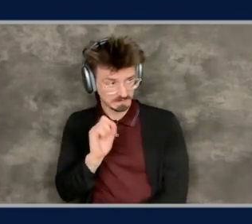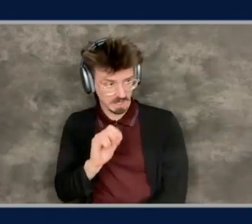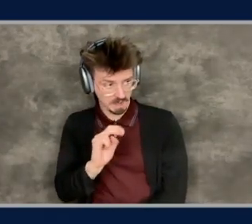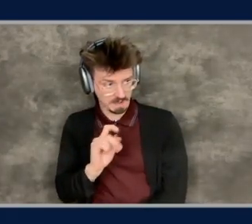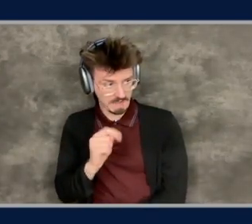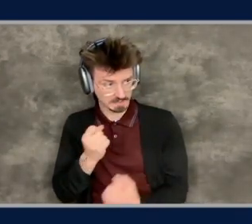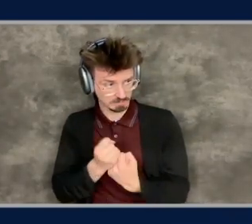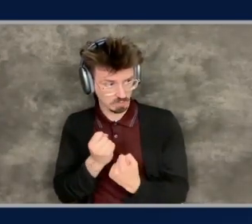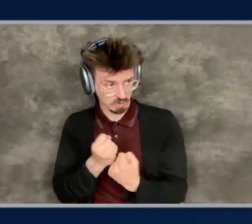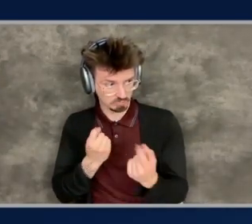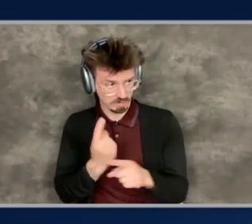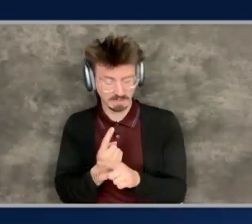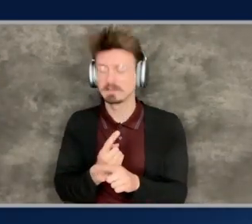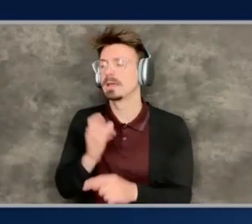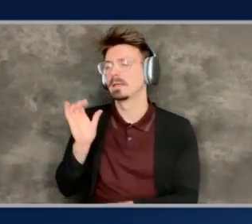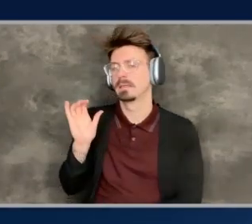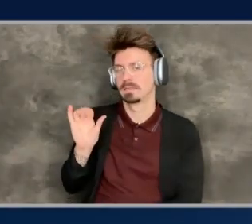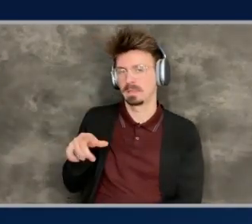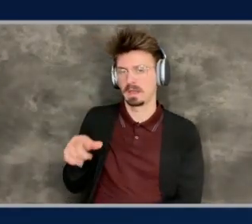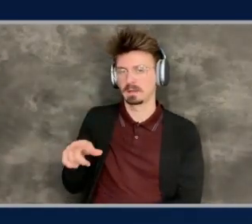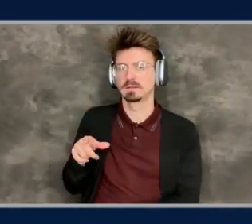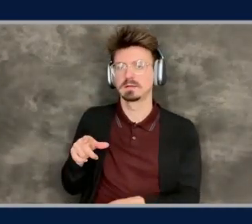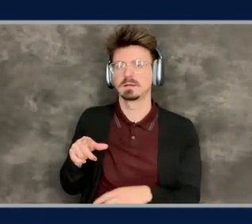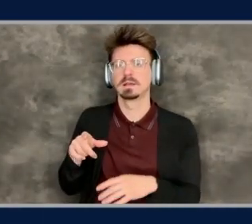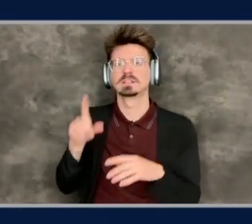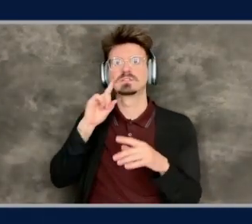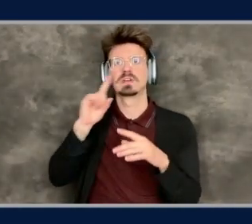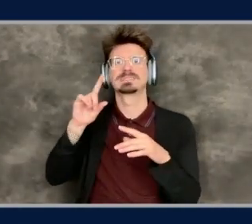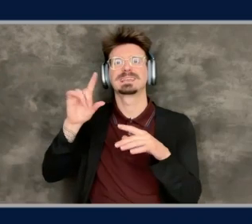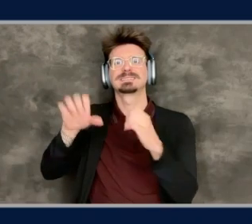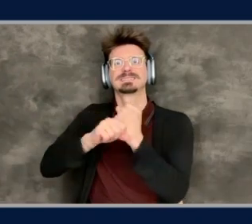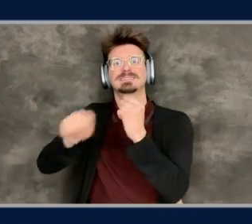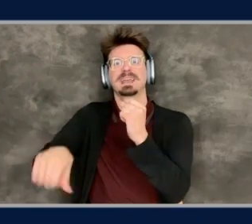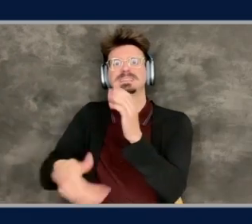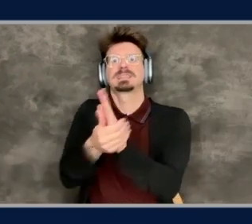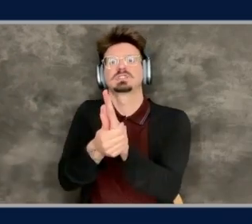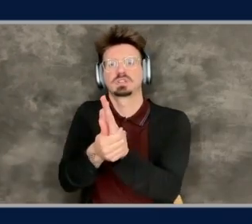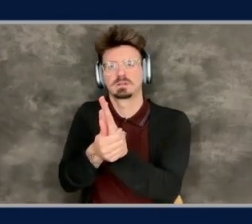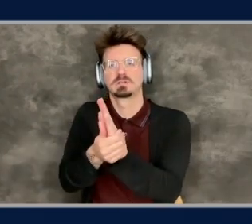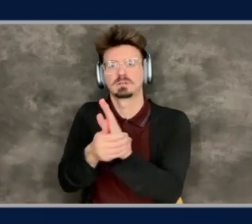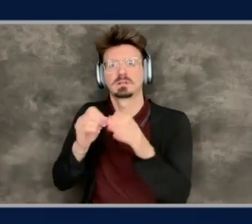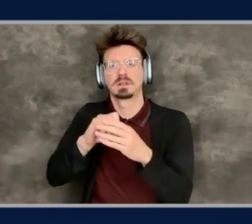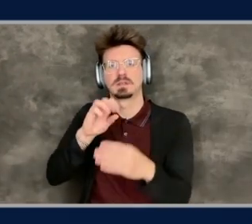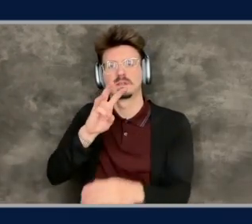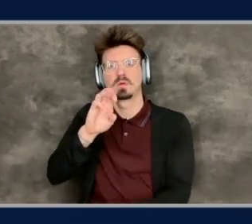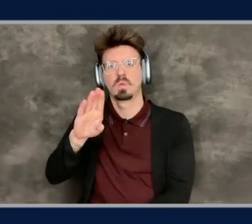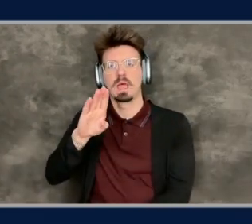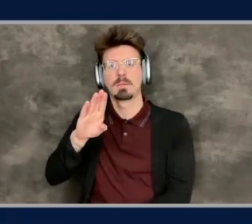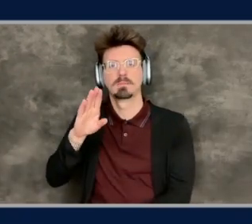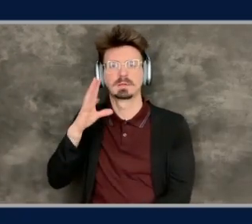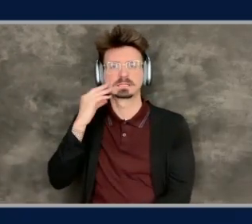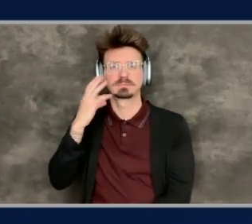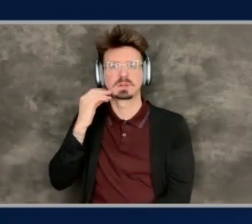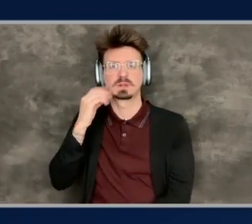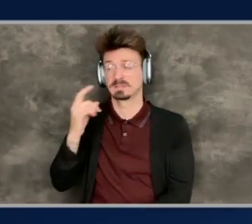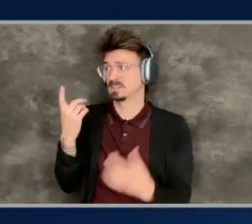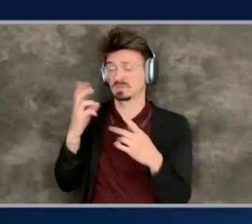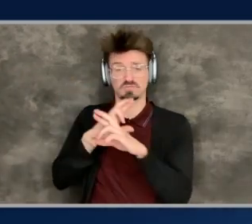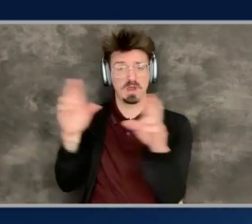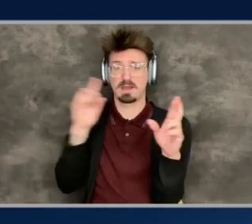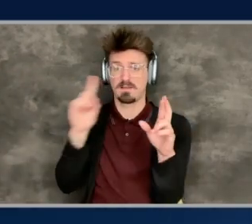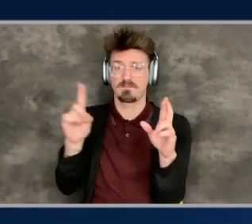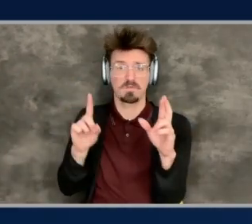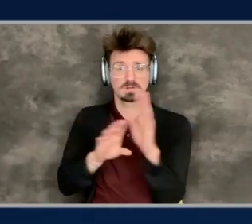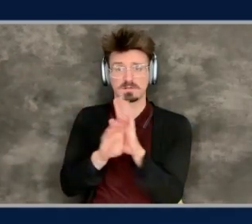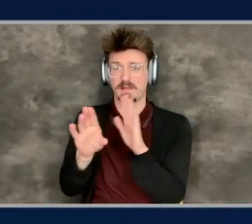it's available as a Visual Studio extension or for large-scale porting in the WebEx experience. Both are available to customers. All right, everybody. There you have it.